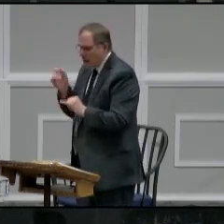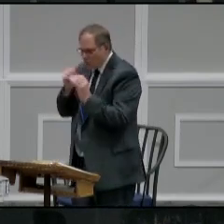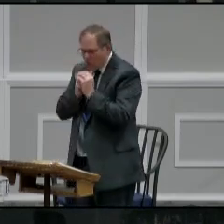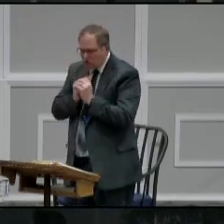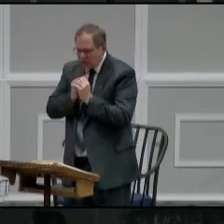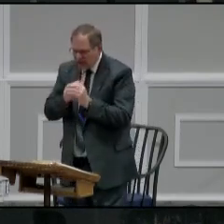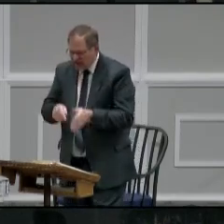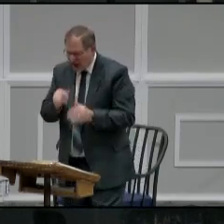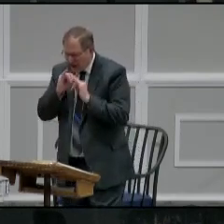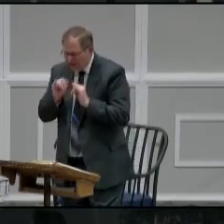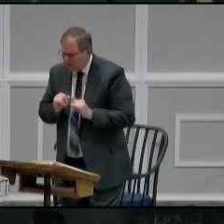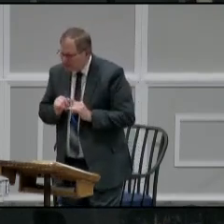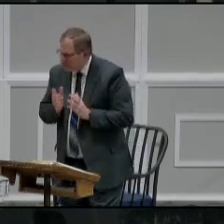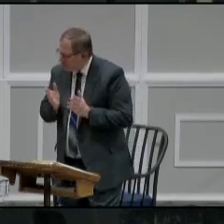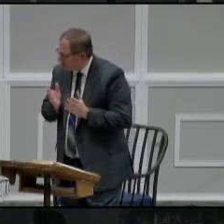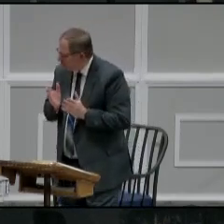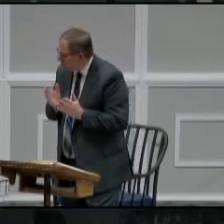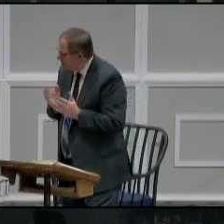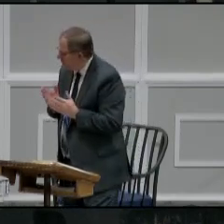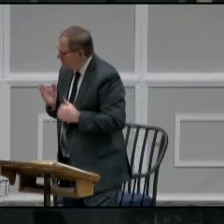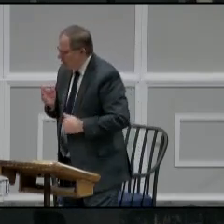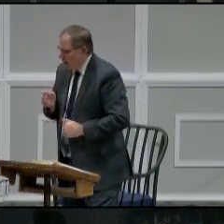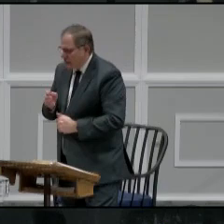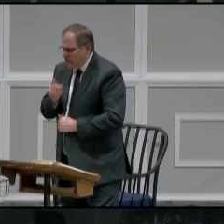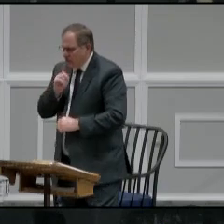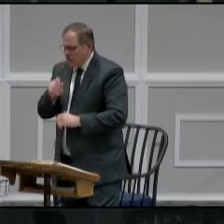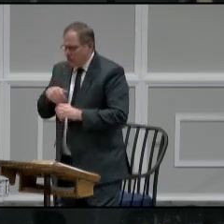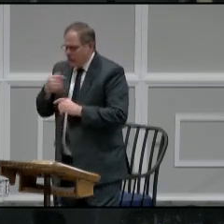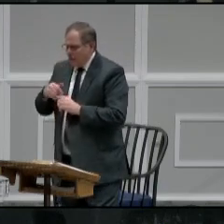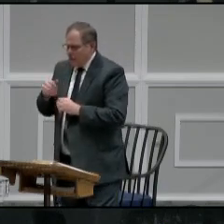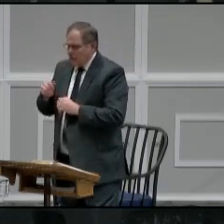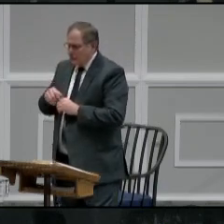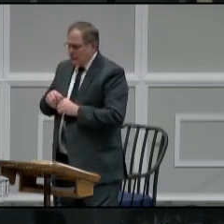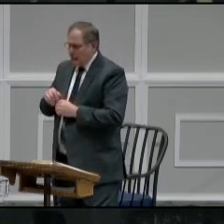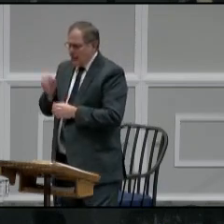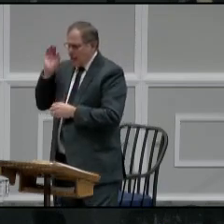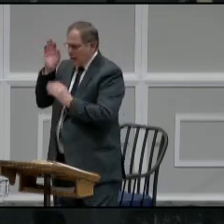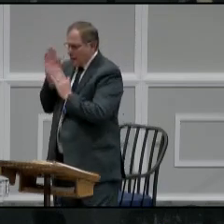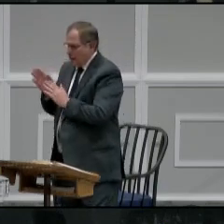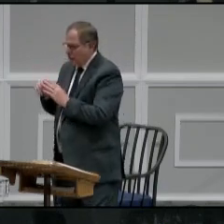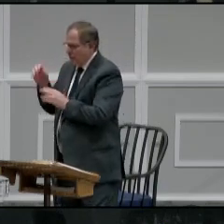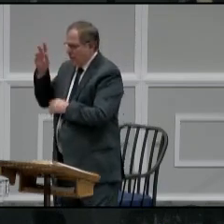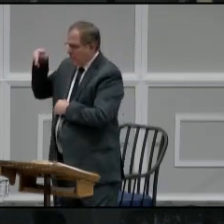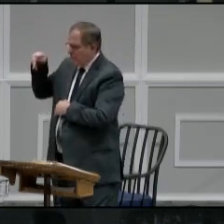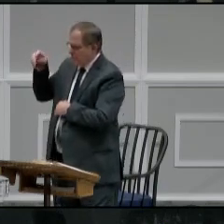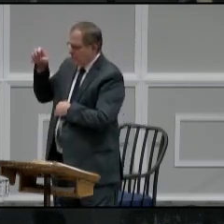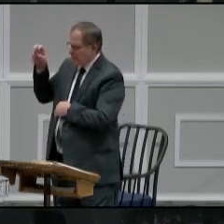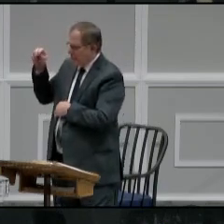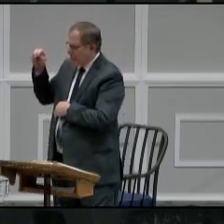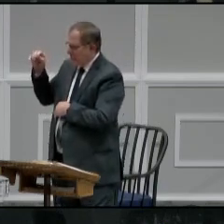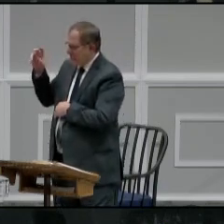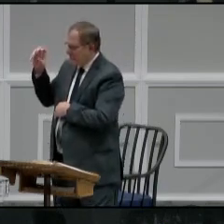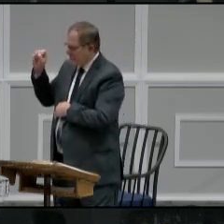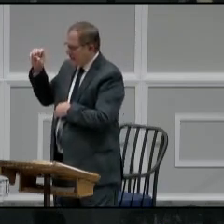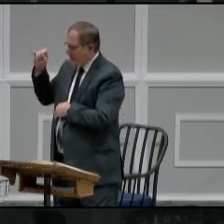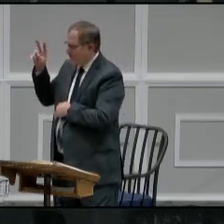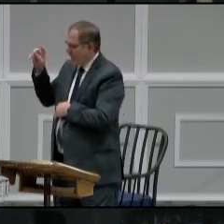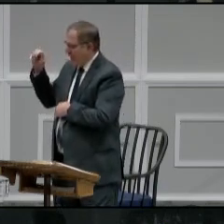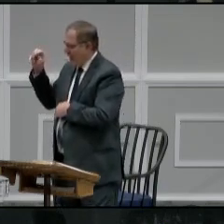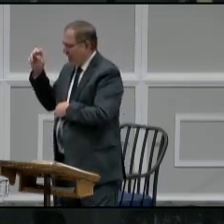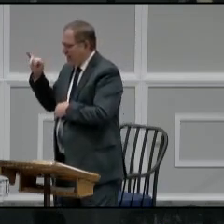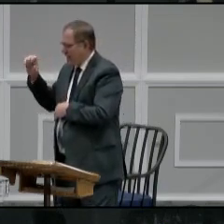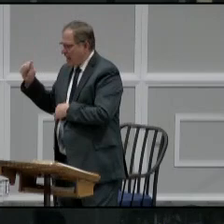idols. In fact, when I was an assistant pastor up in Pennsylvania, I came face to face with this reality